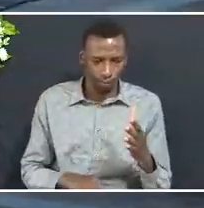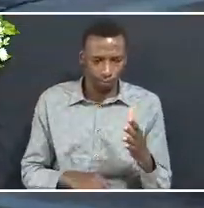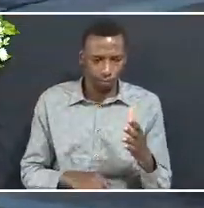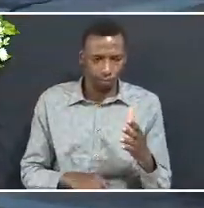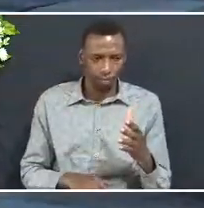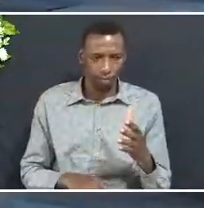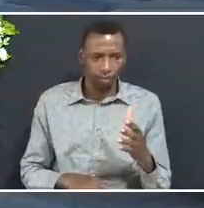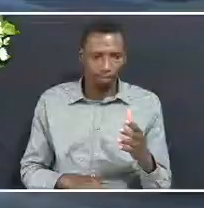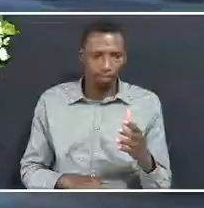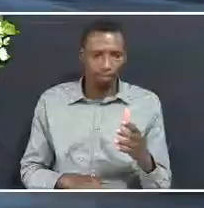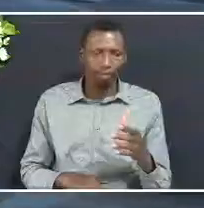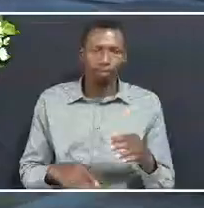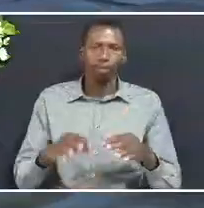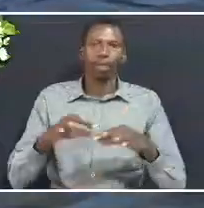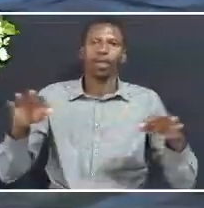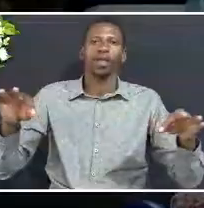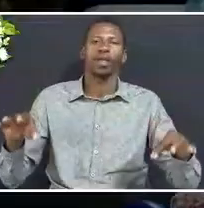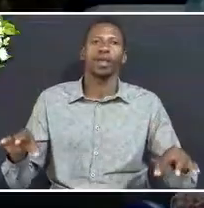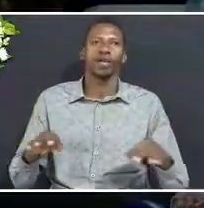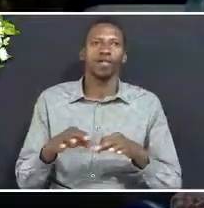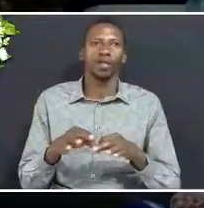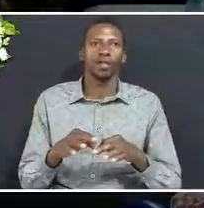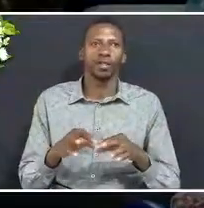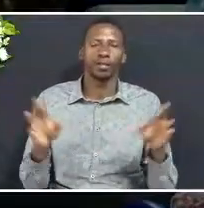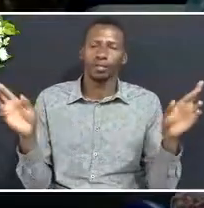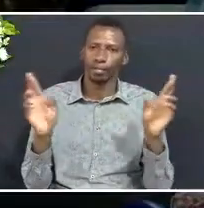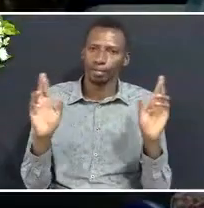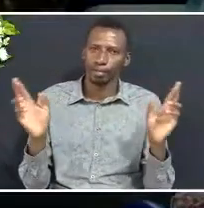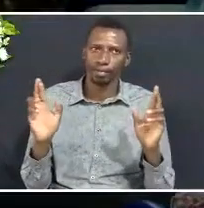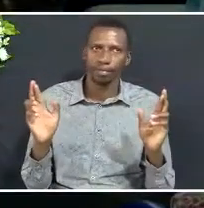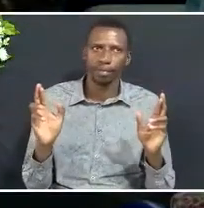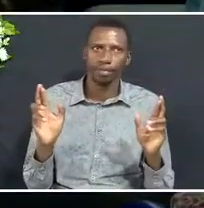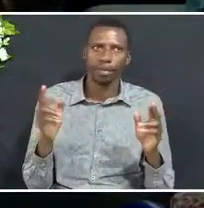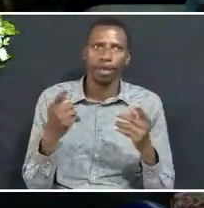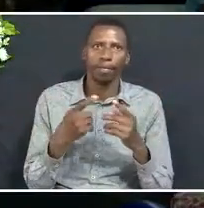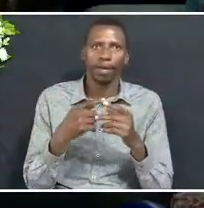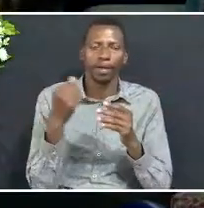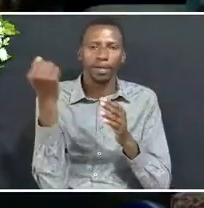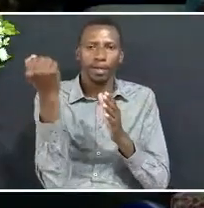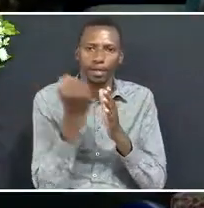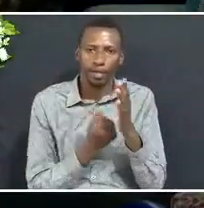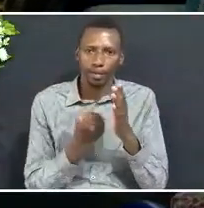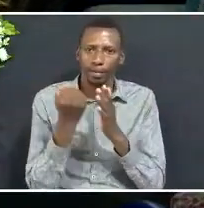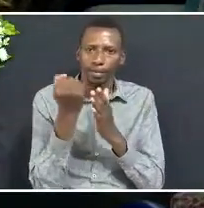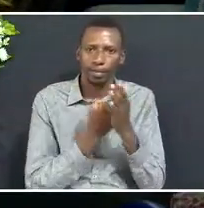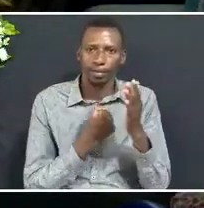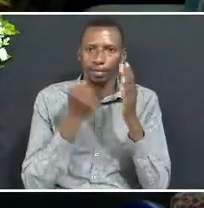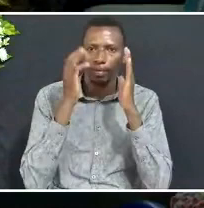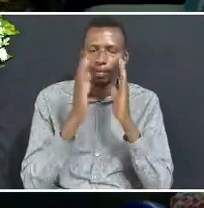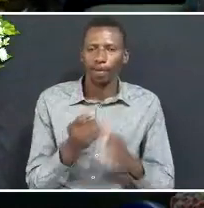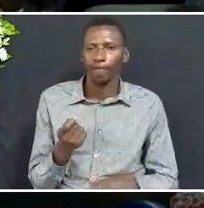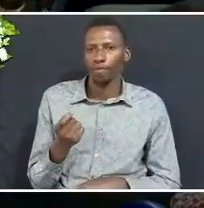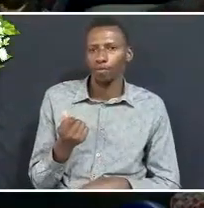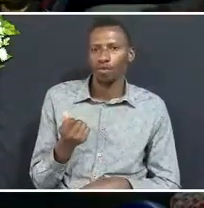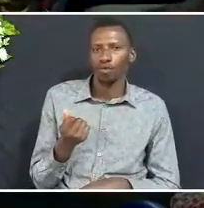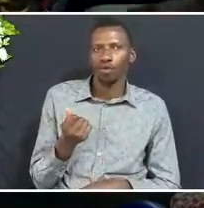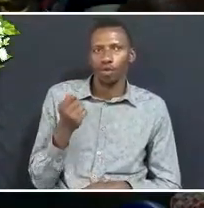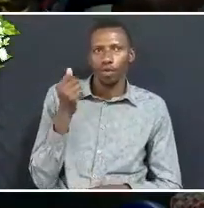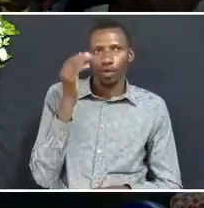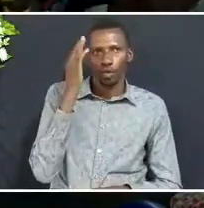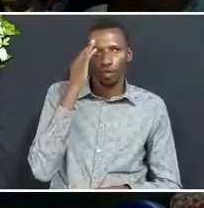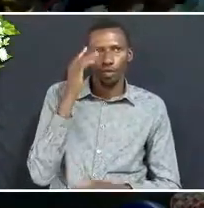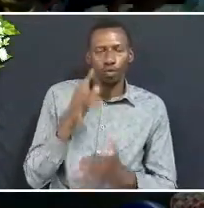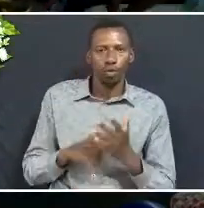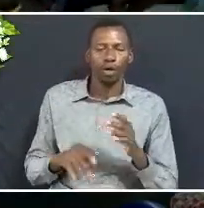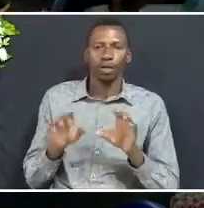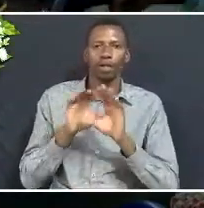the fields are ripe, but the reapers are few. He knew that the world